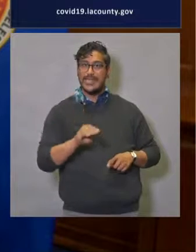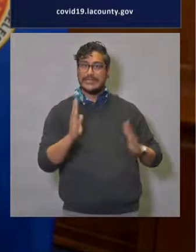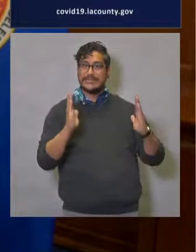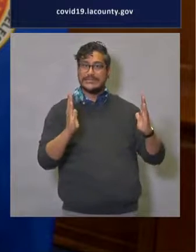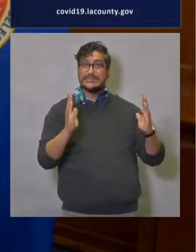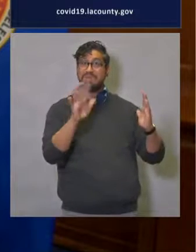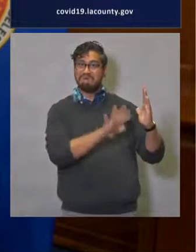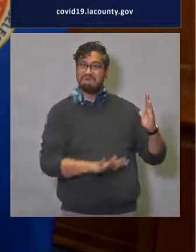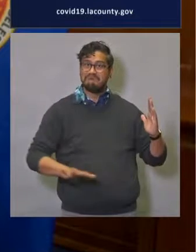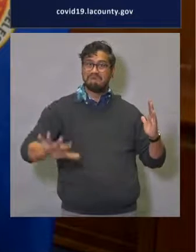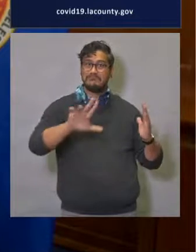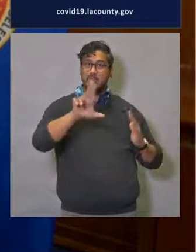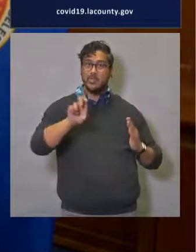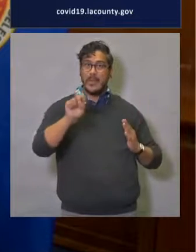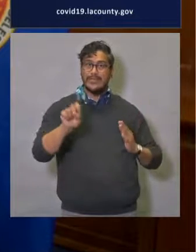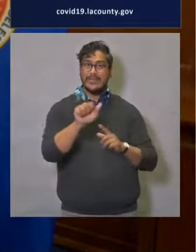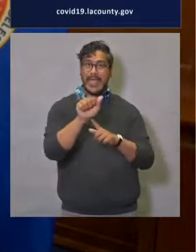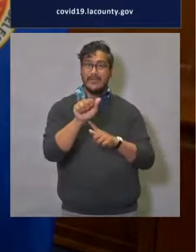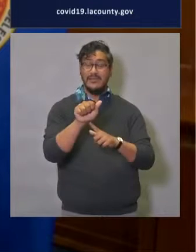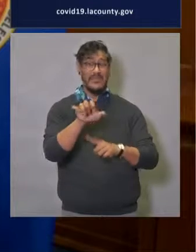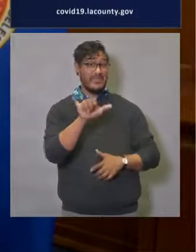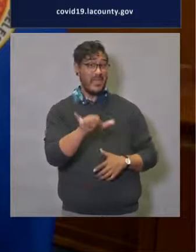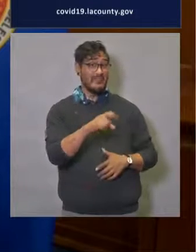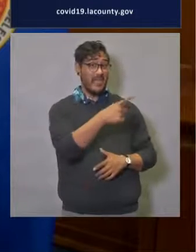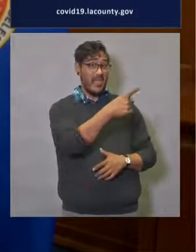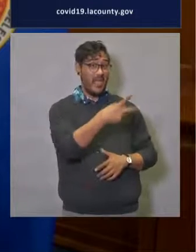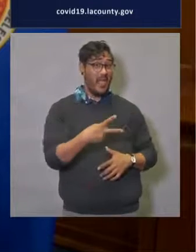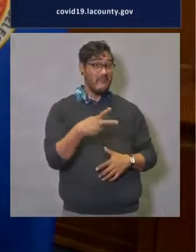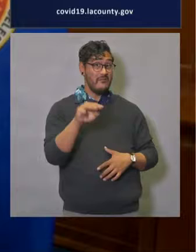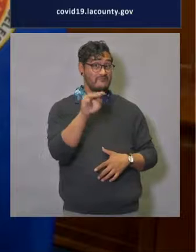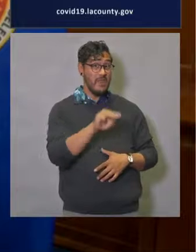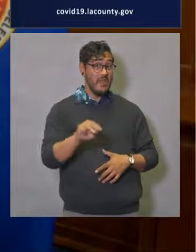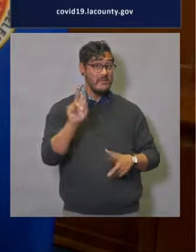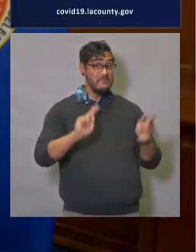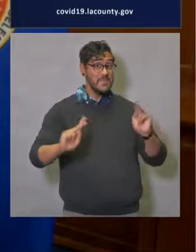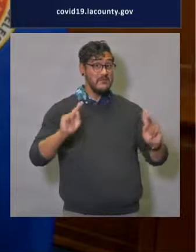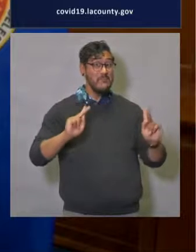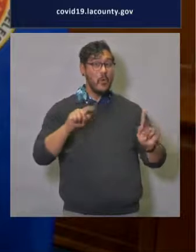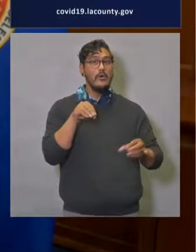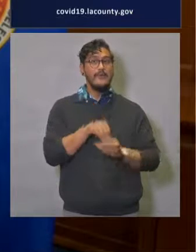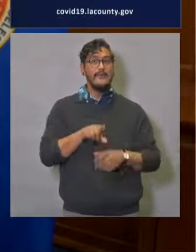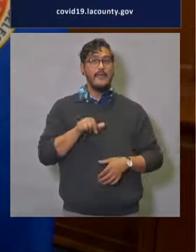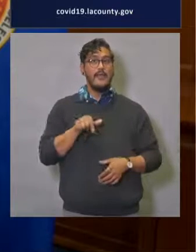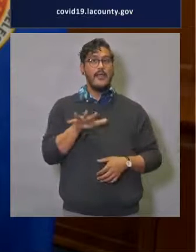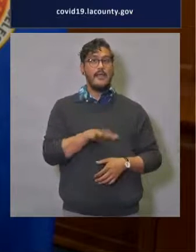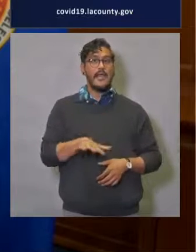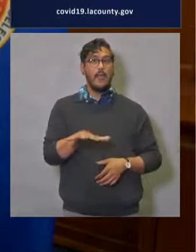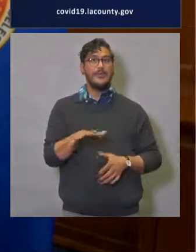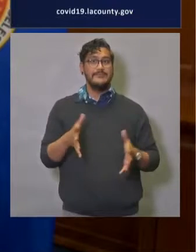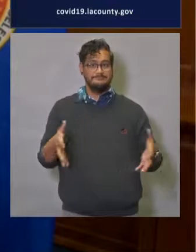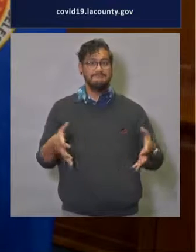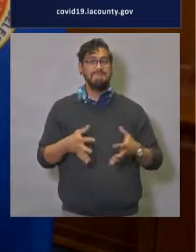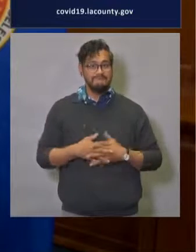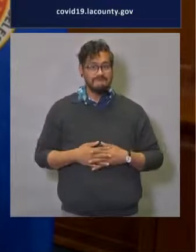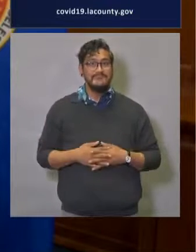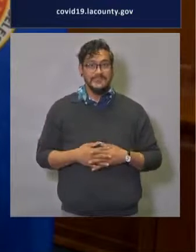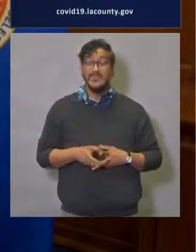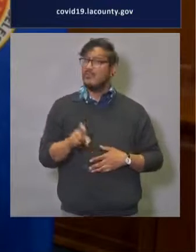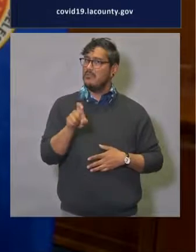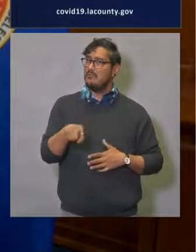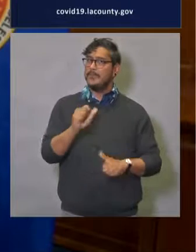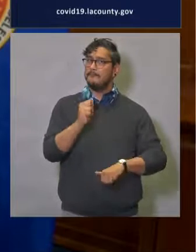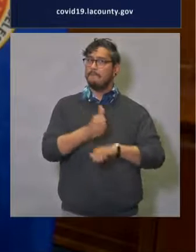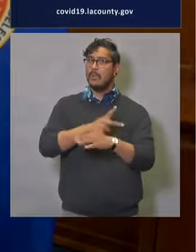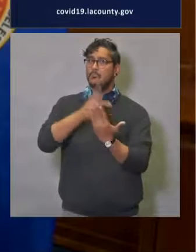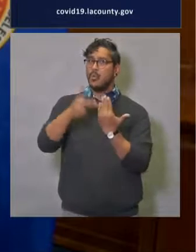United States, which would equate to over 500,000 people alone in Los Angeles County. And we must create programs to